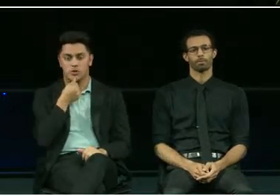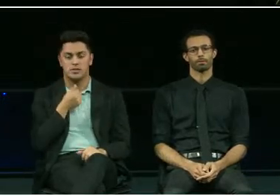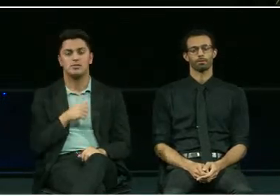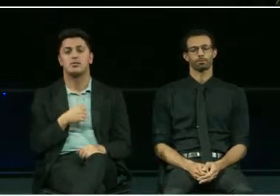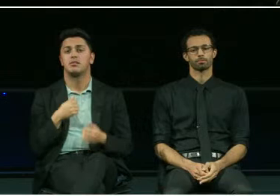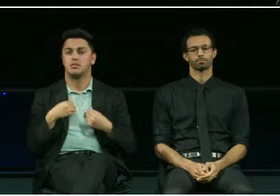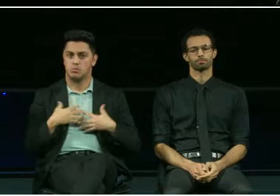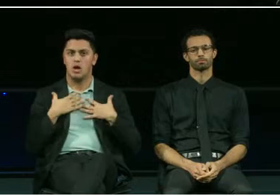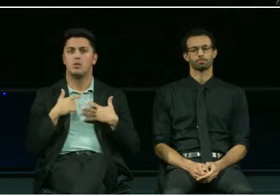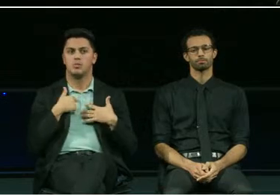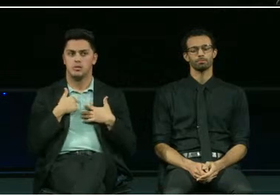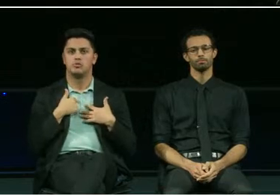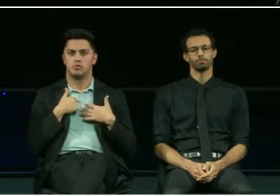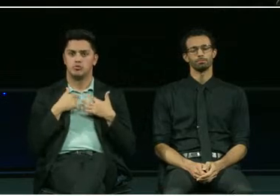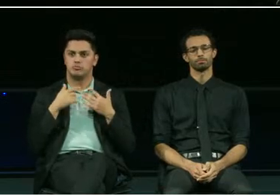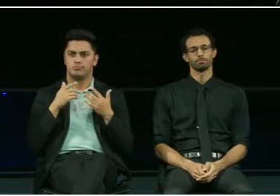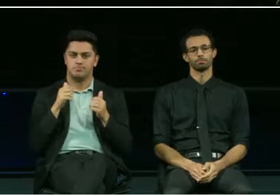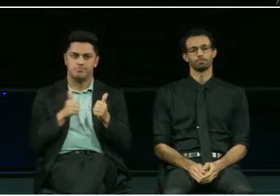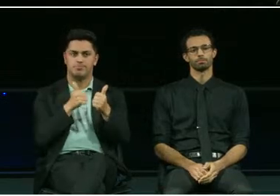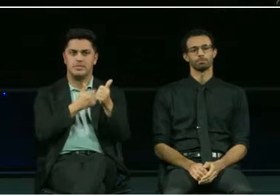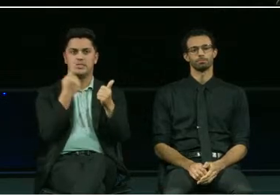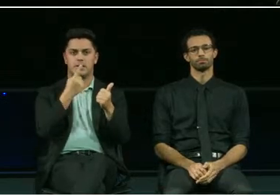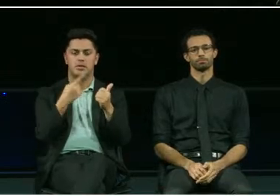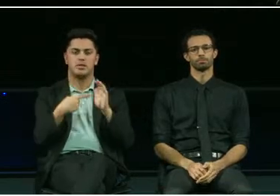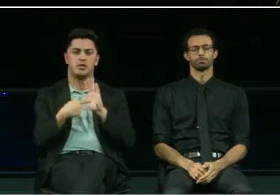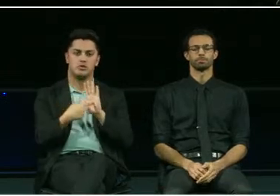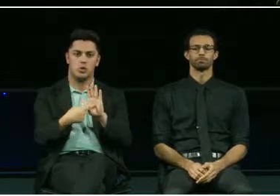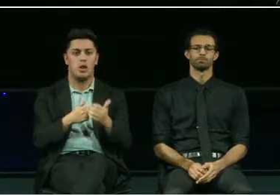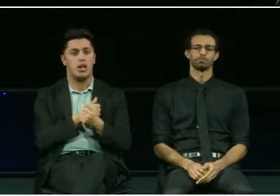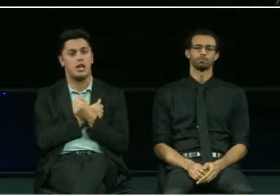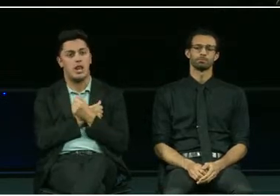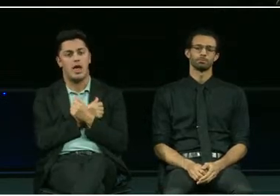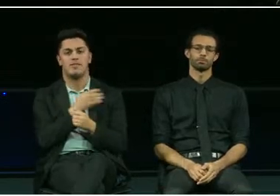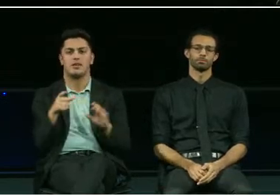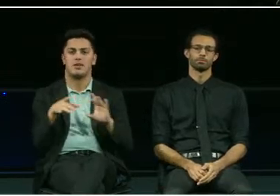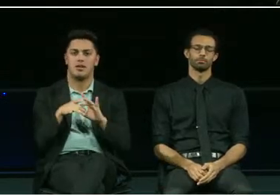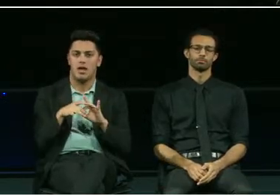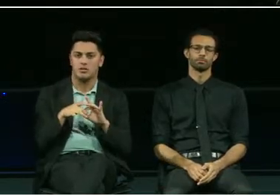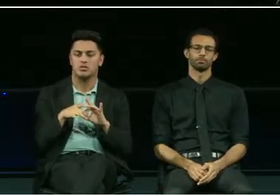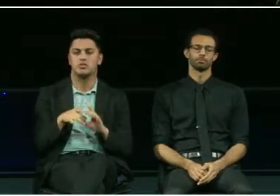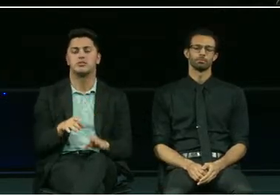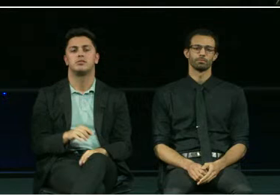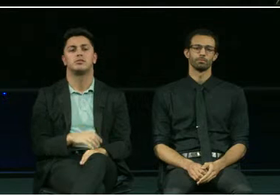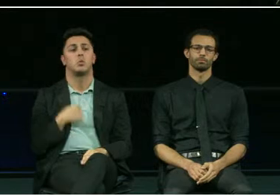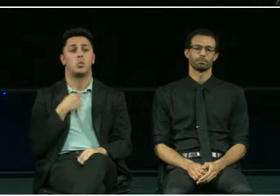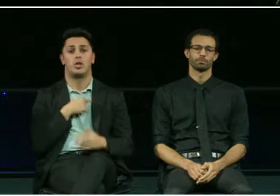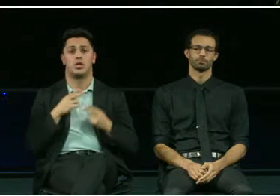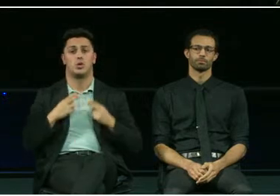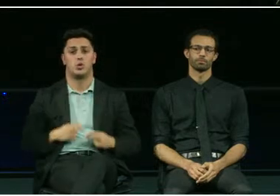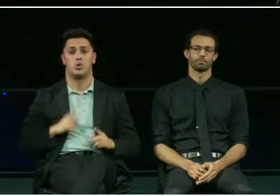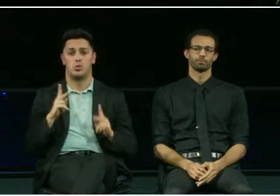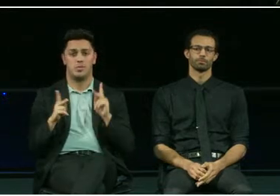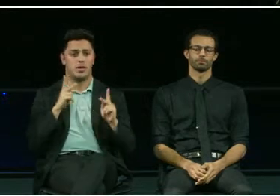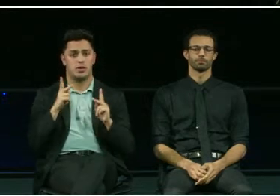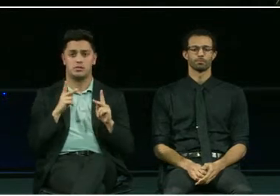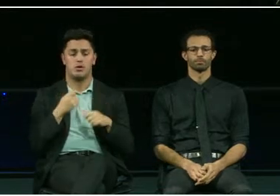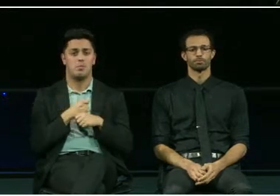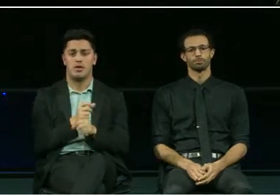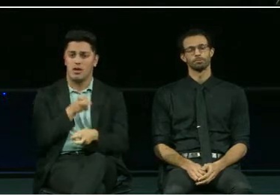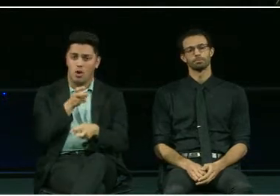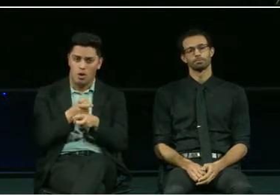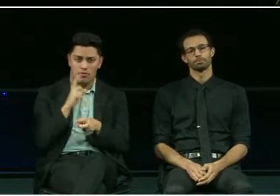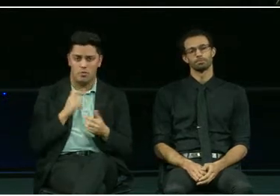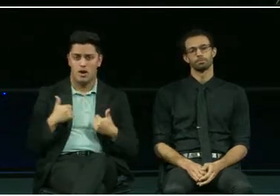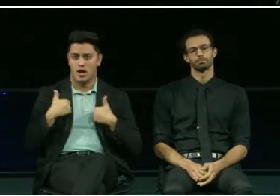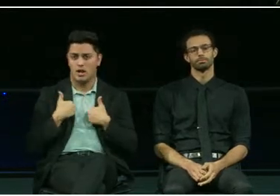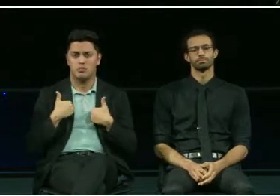go after something that showed all the love and connection, because I think we as humans are really making it very hard for